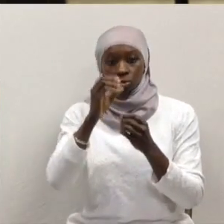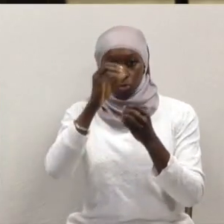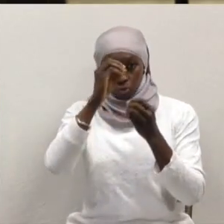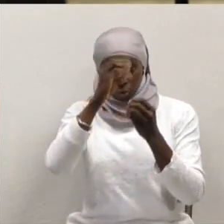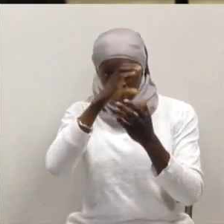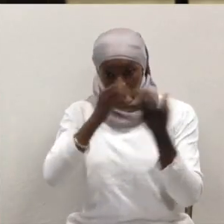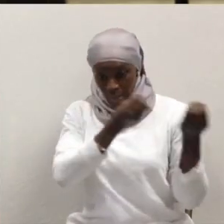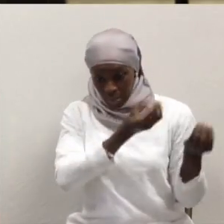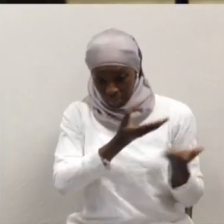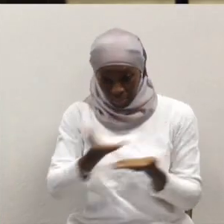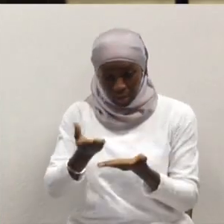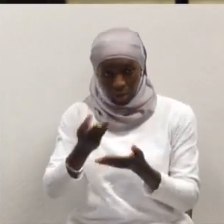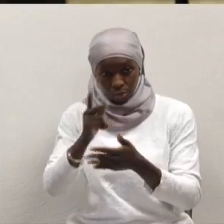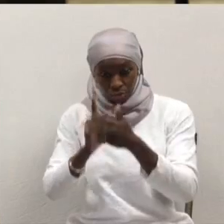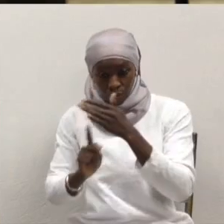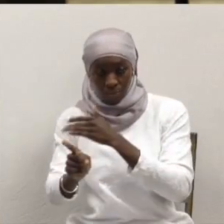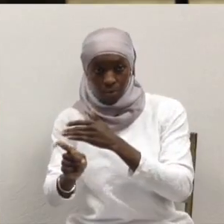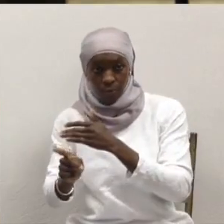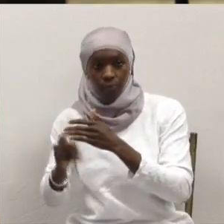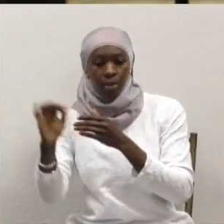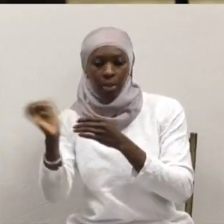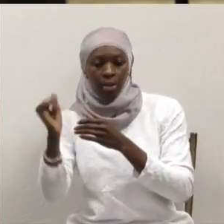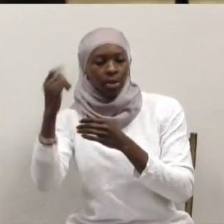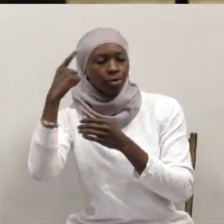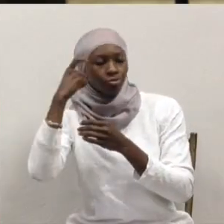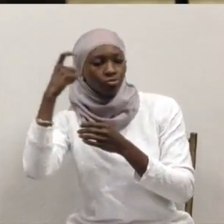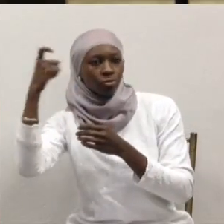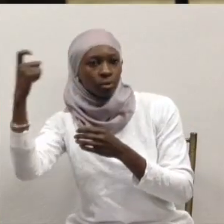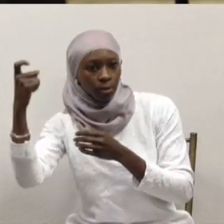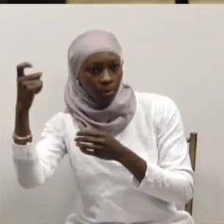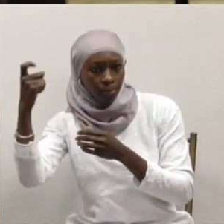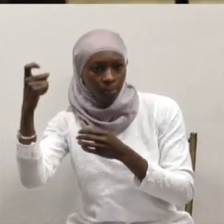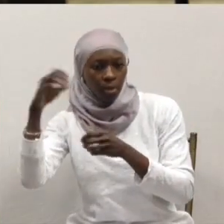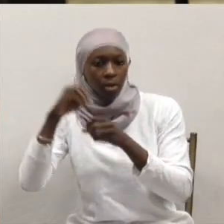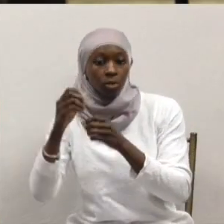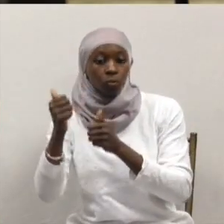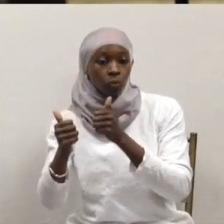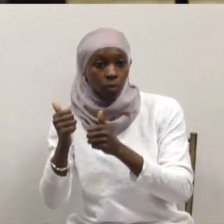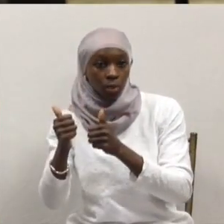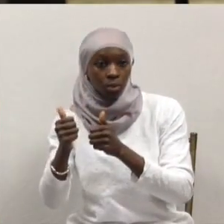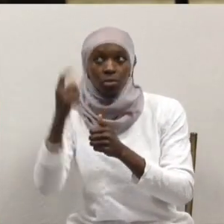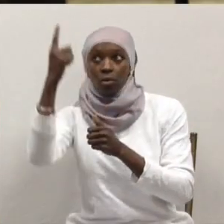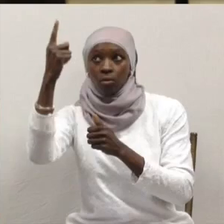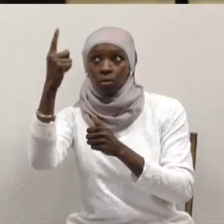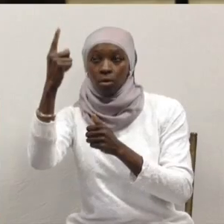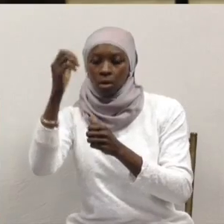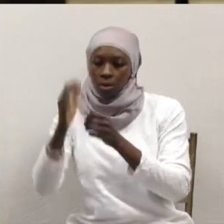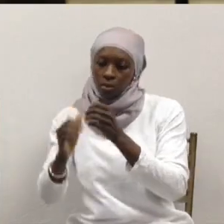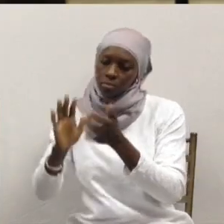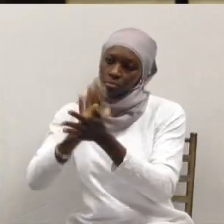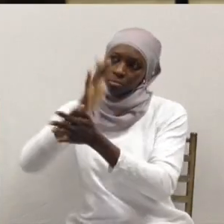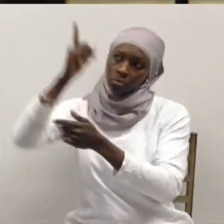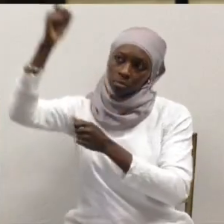sallallahu alaihi wasallam, or after a vision that came to the Prophet sallallahu alaihi wasallam, in which Allah subhanahu wa ta'ala told him,